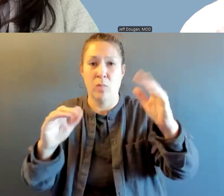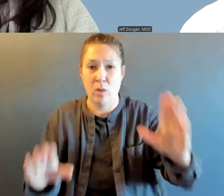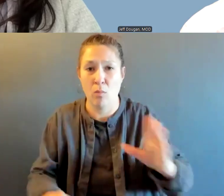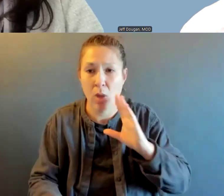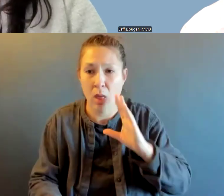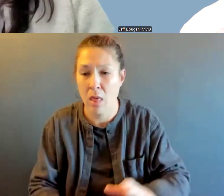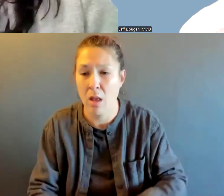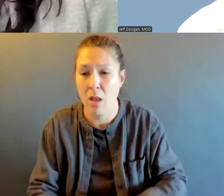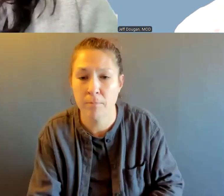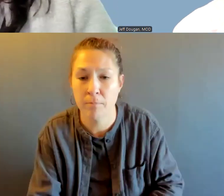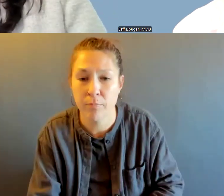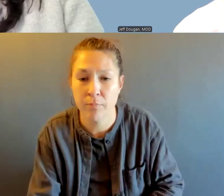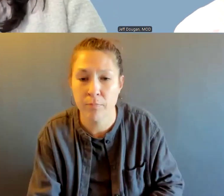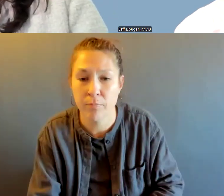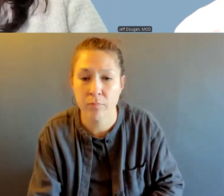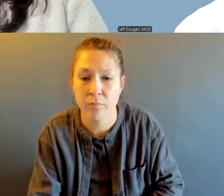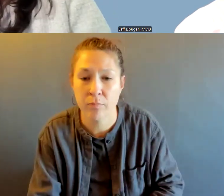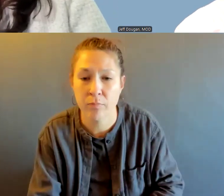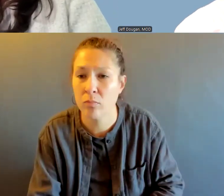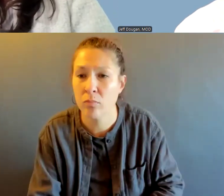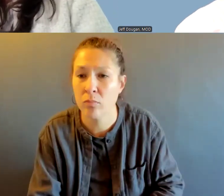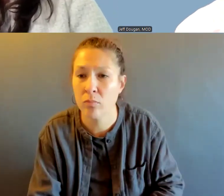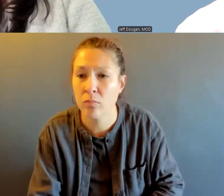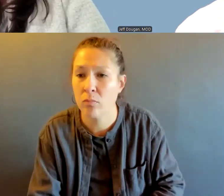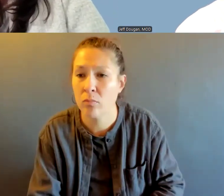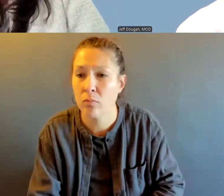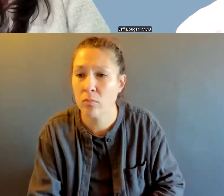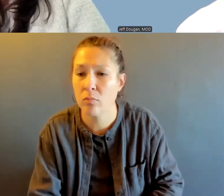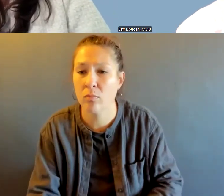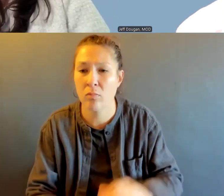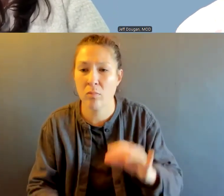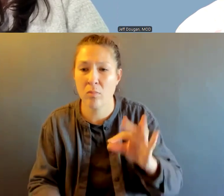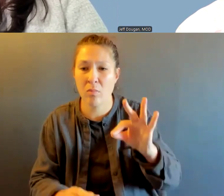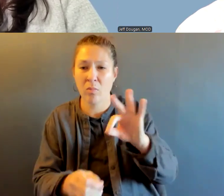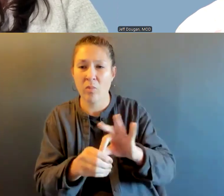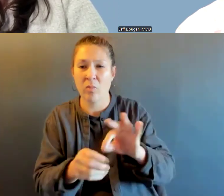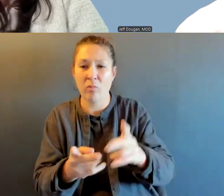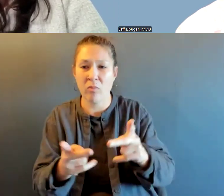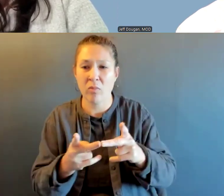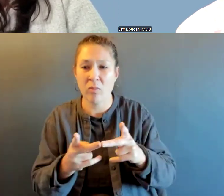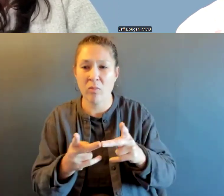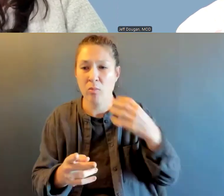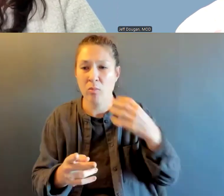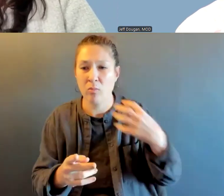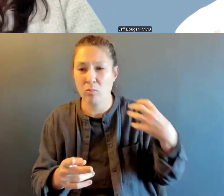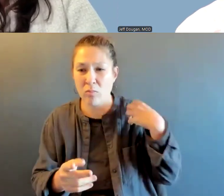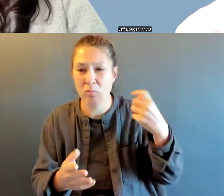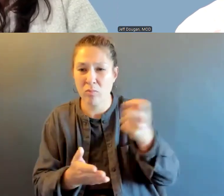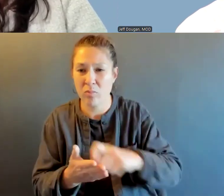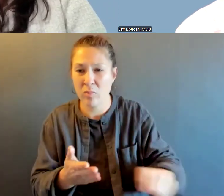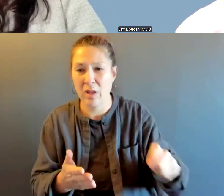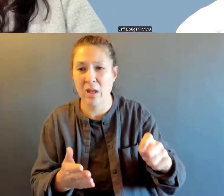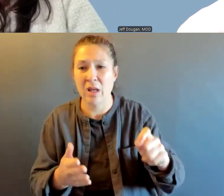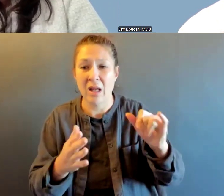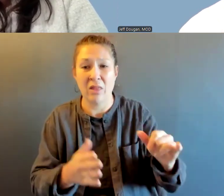Is voting on positions, chair, secretary, etc., within a COD determined solely by the procedures within